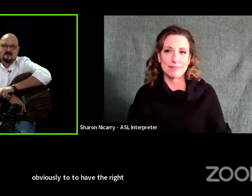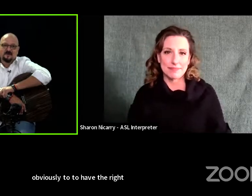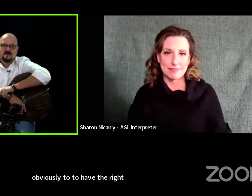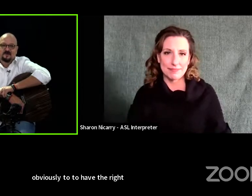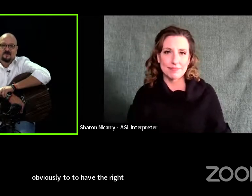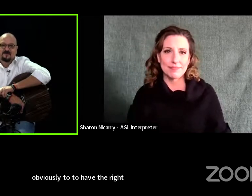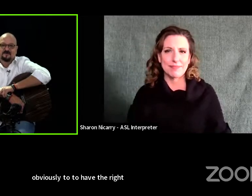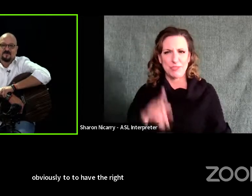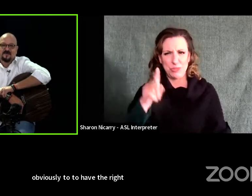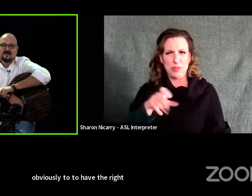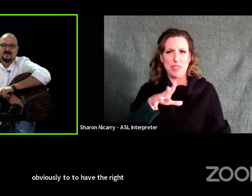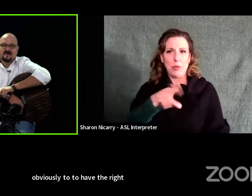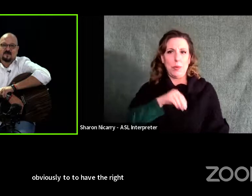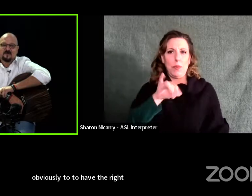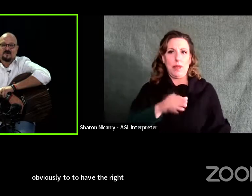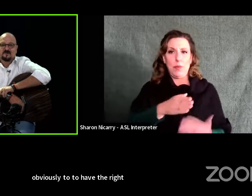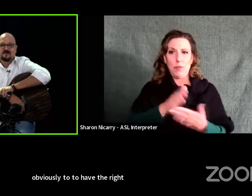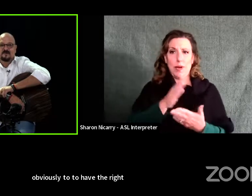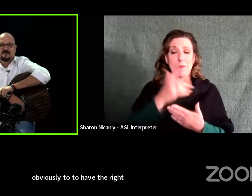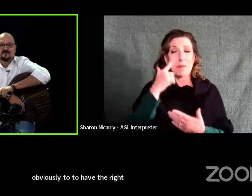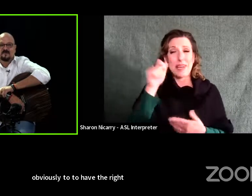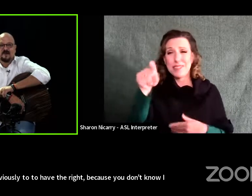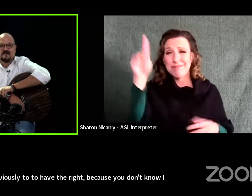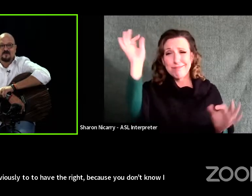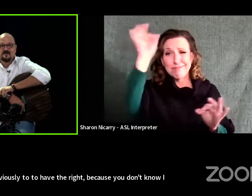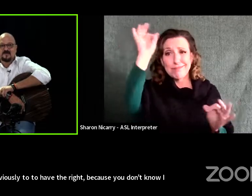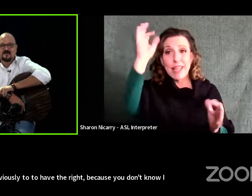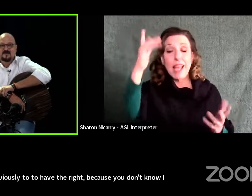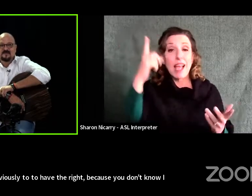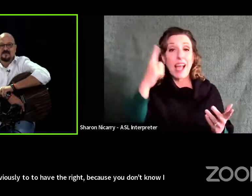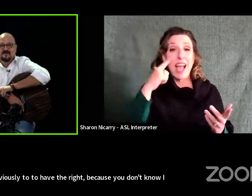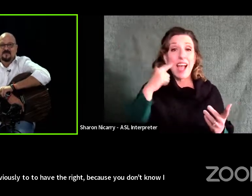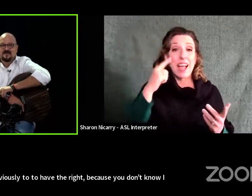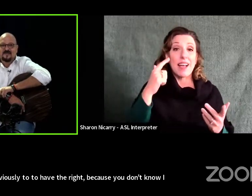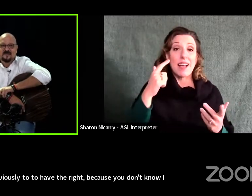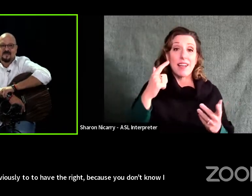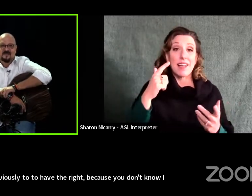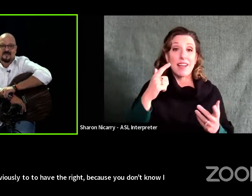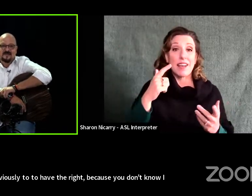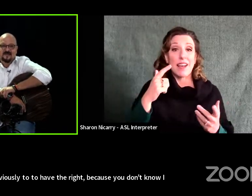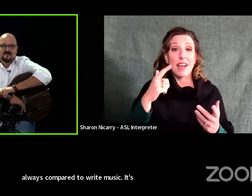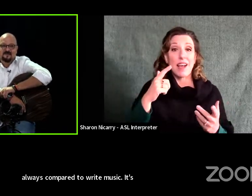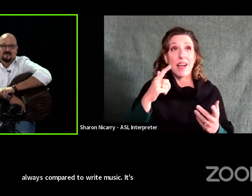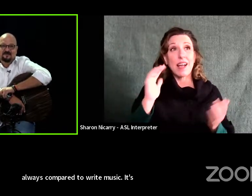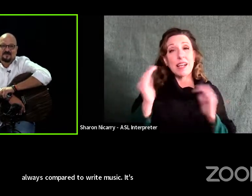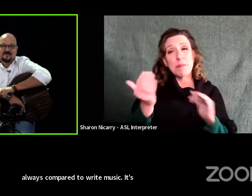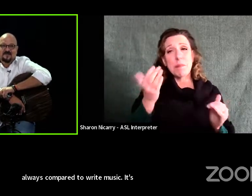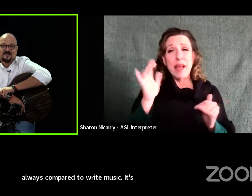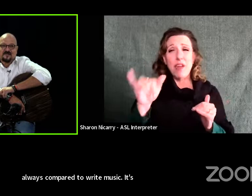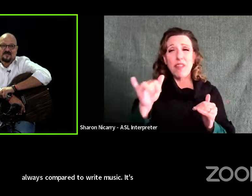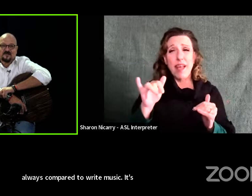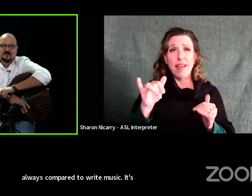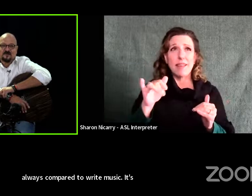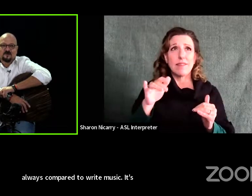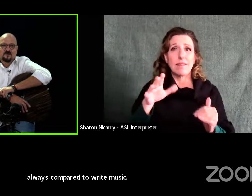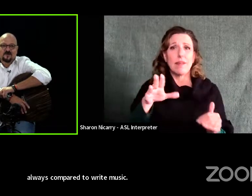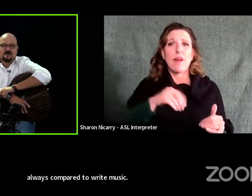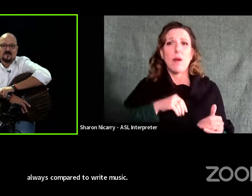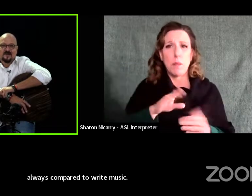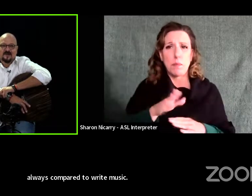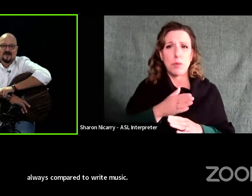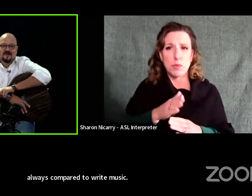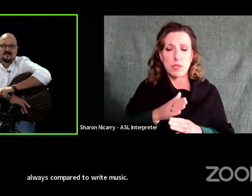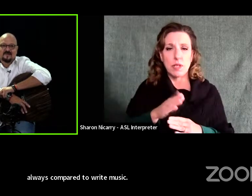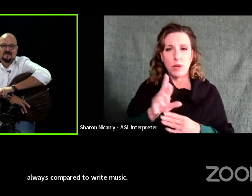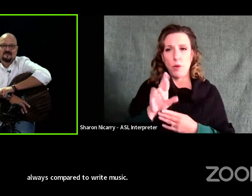because you don't know. I always compare to write music. It's like, it's when you do